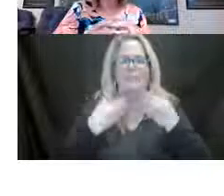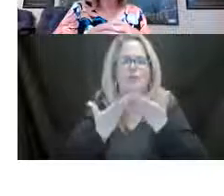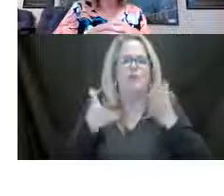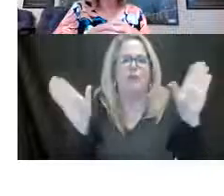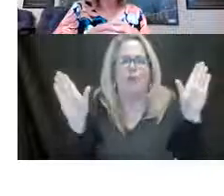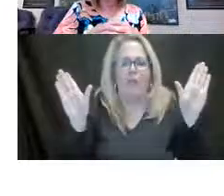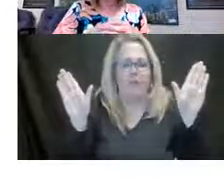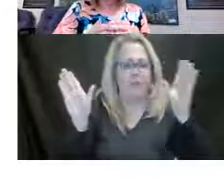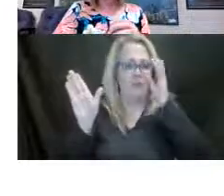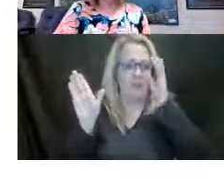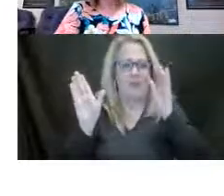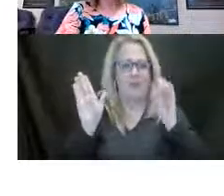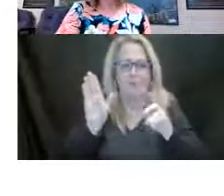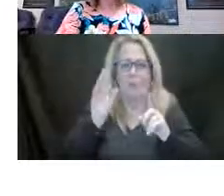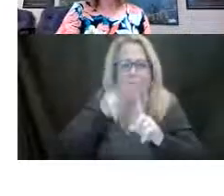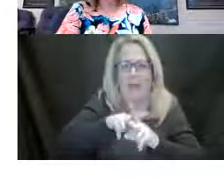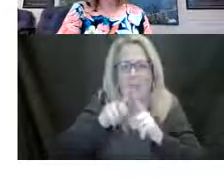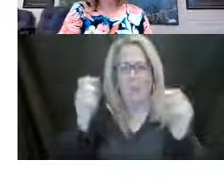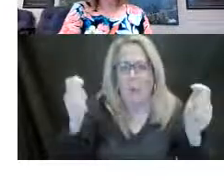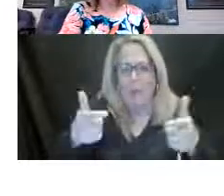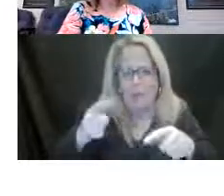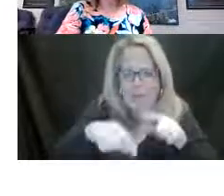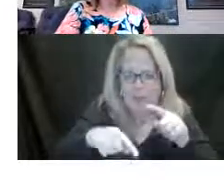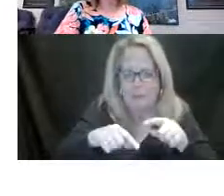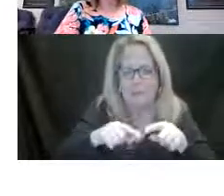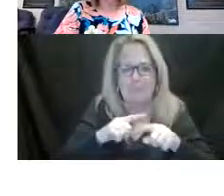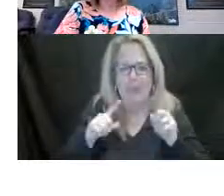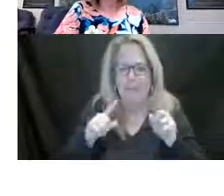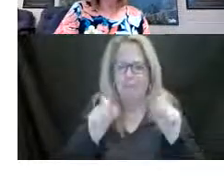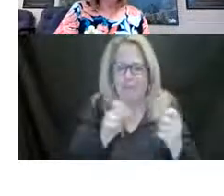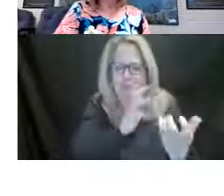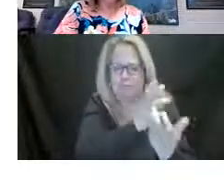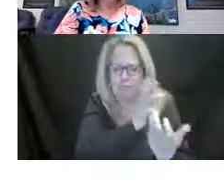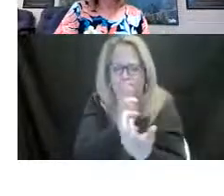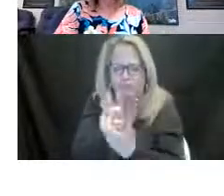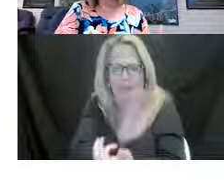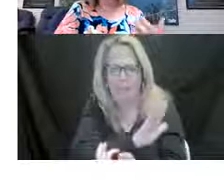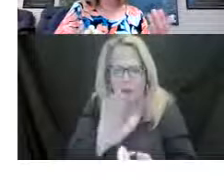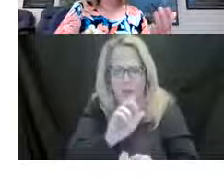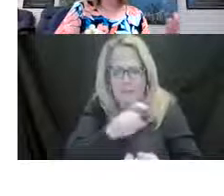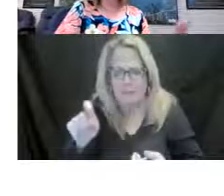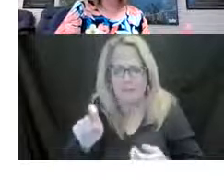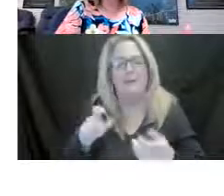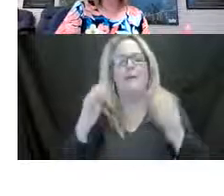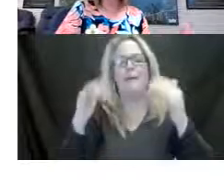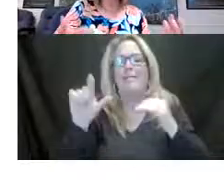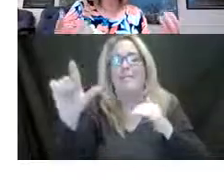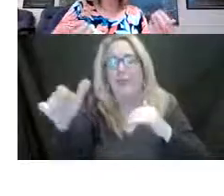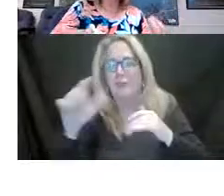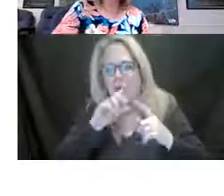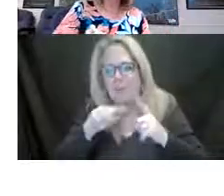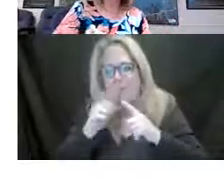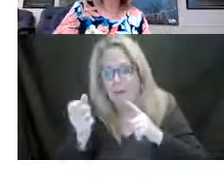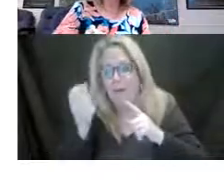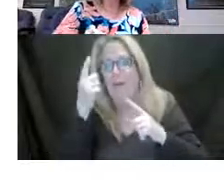look at each child. And I want to give you an example too of both, we're going to talk about aha moments, but both aha moments